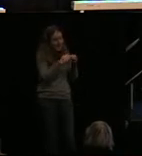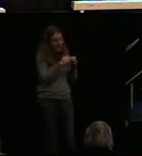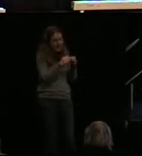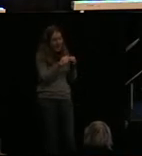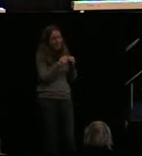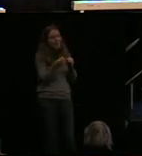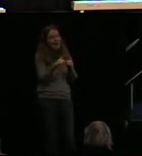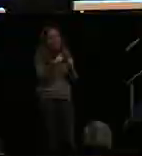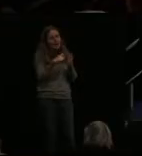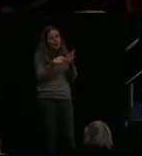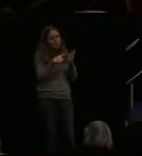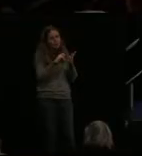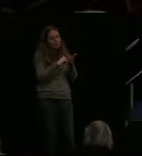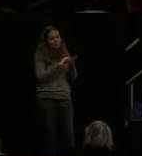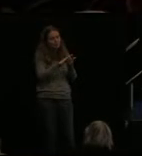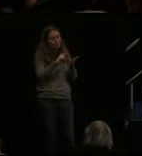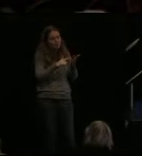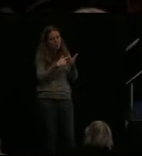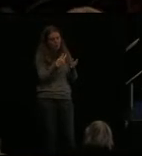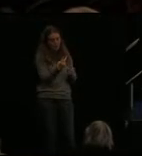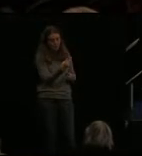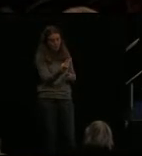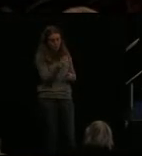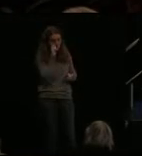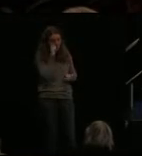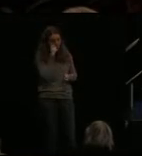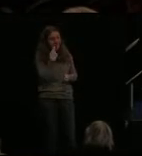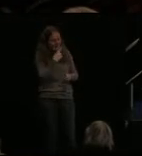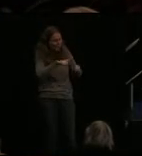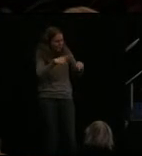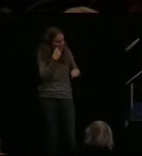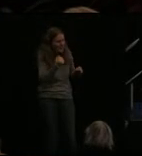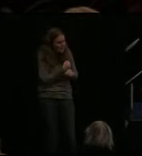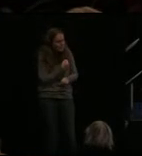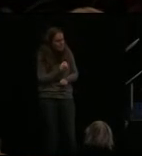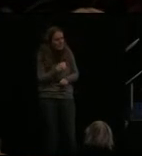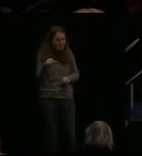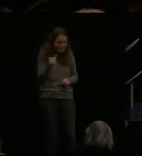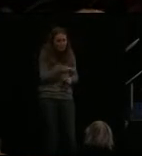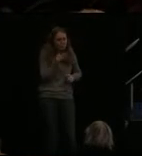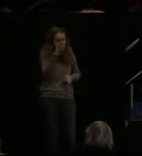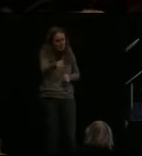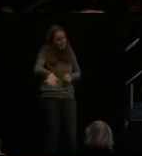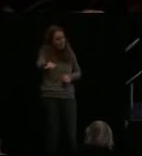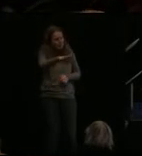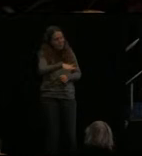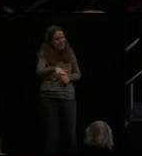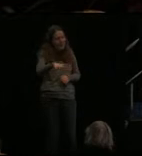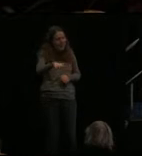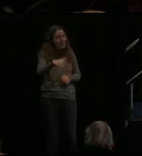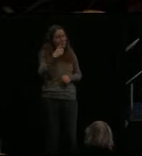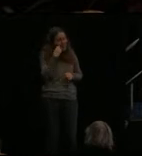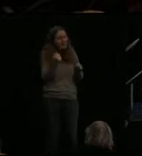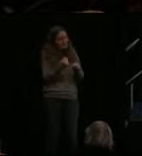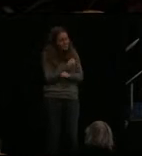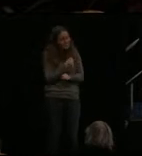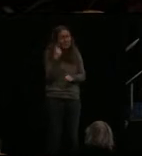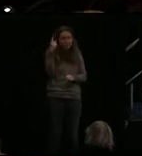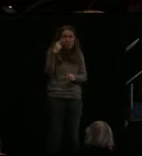and Joshua. The two spies who said, we can do it, we should go into the land, God has promised it, and we can do